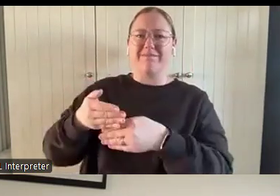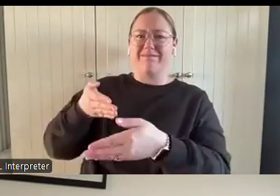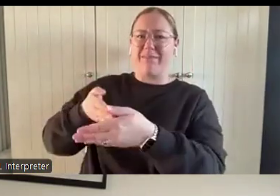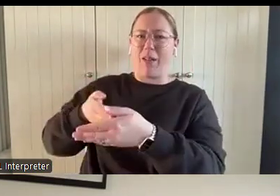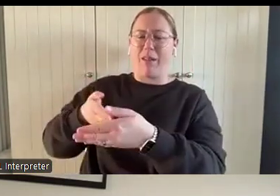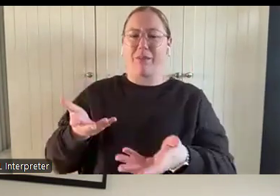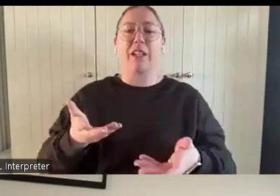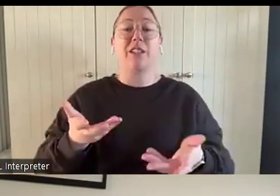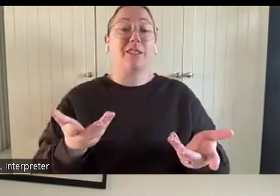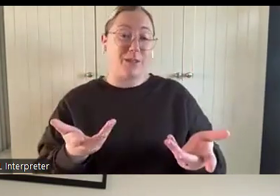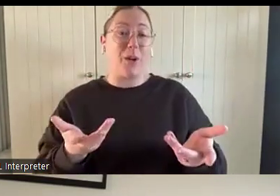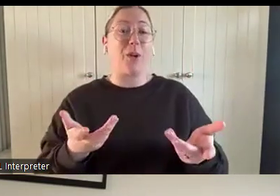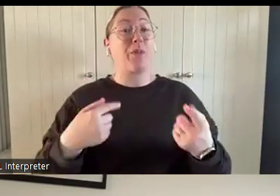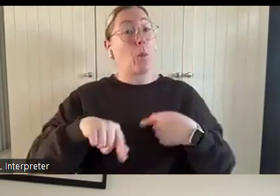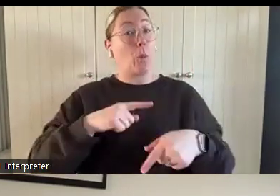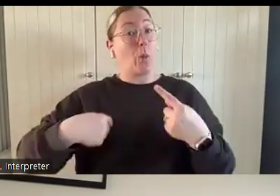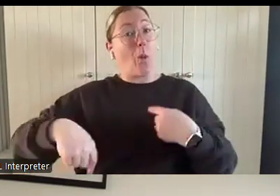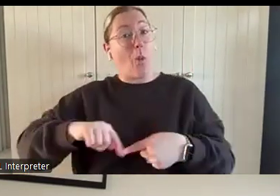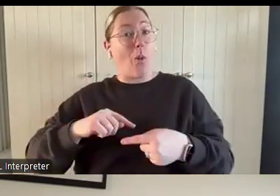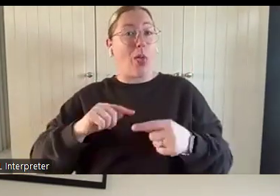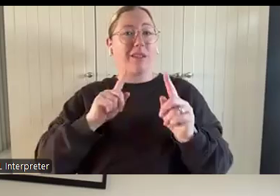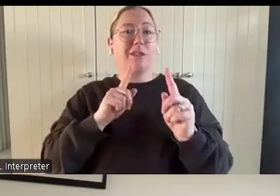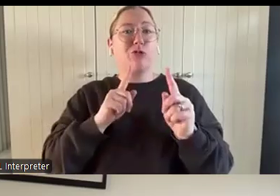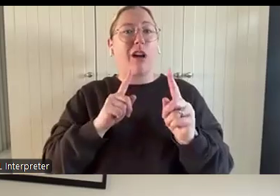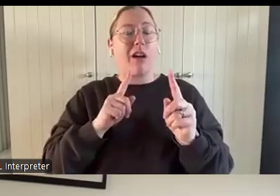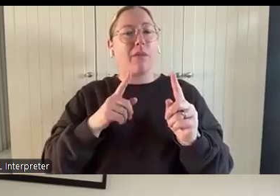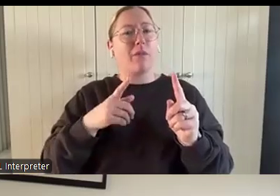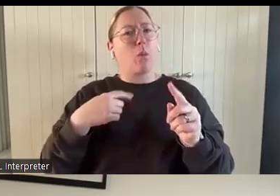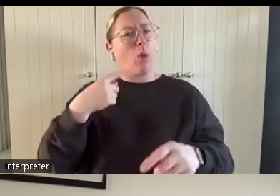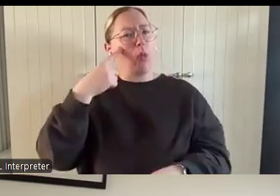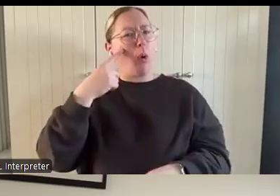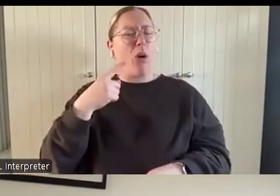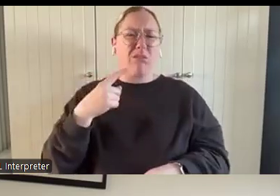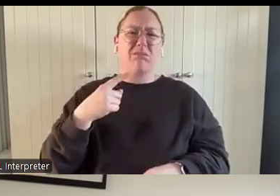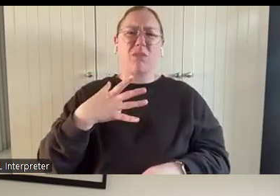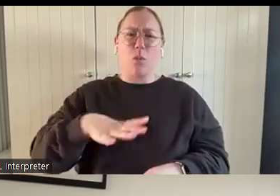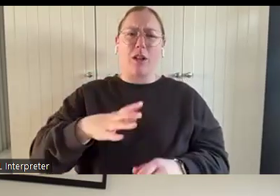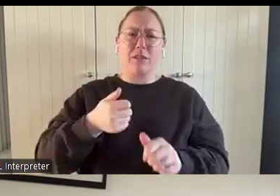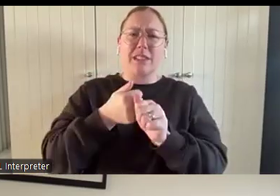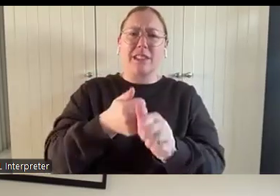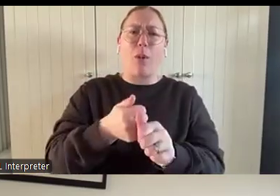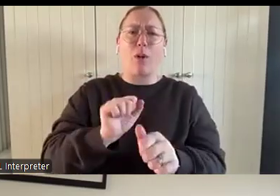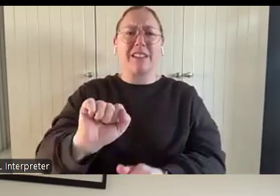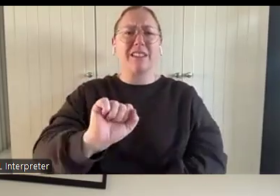trade, we thought that, we would support him asserting his rights. So we wrote to, national